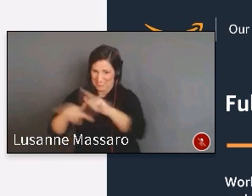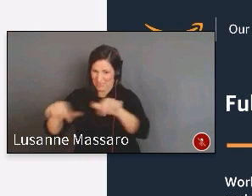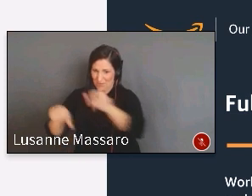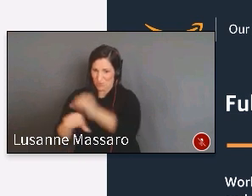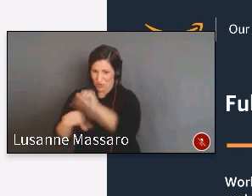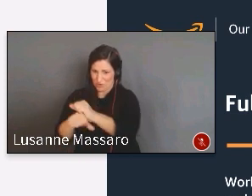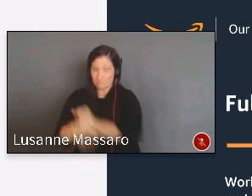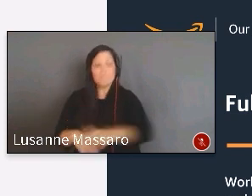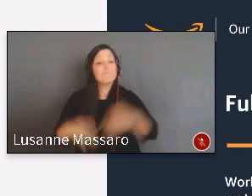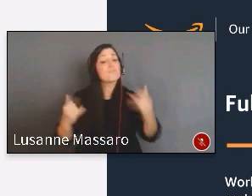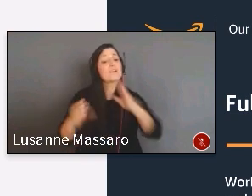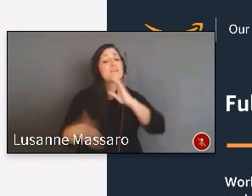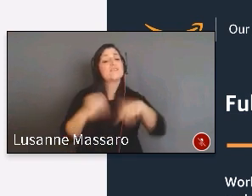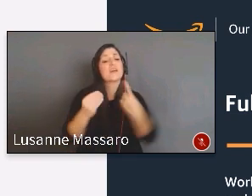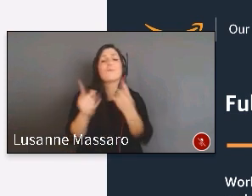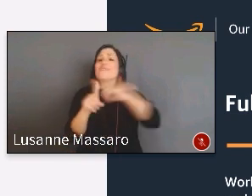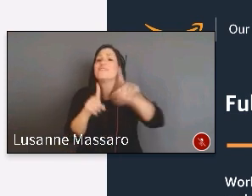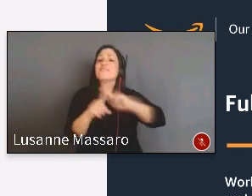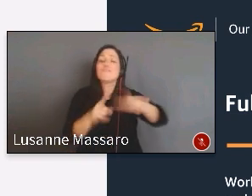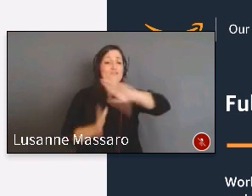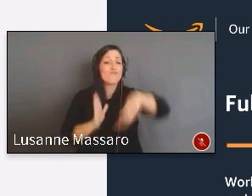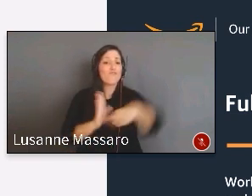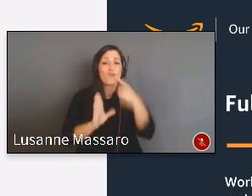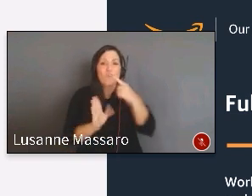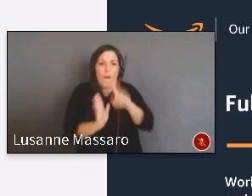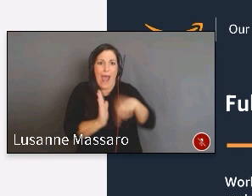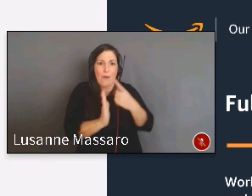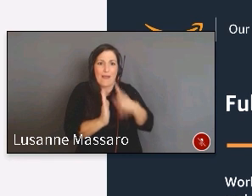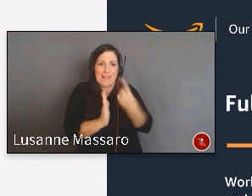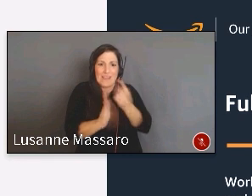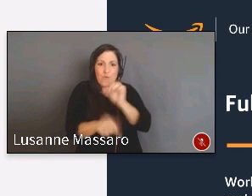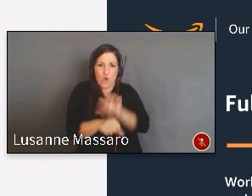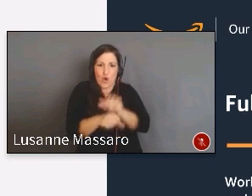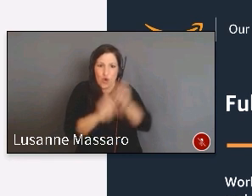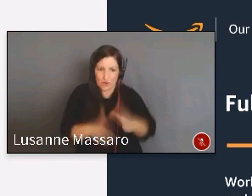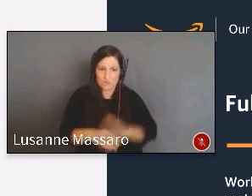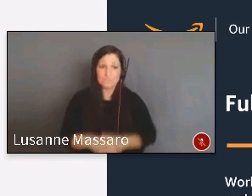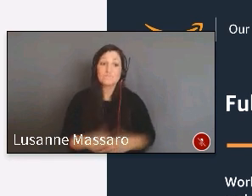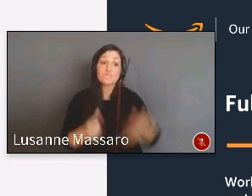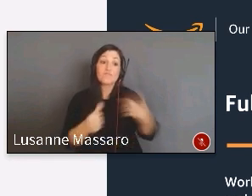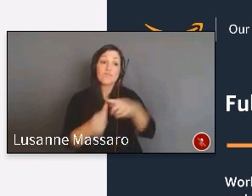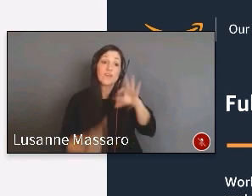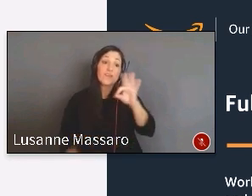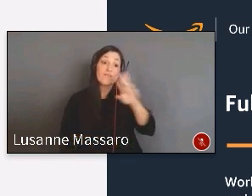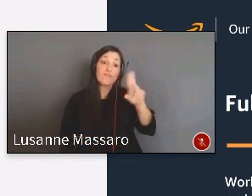business lines with the hourly positions that we have. Right now, we're going to talk about the fulfillment center. Our